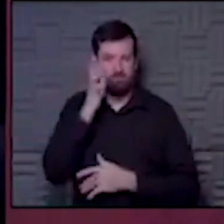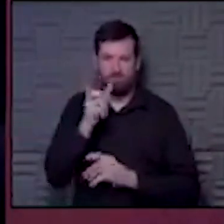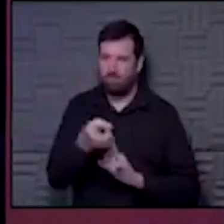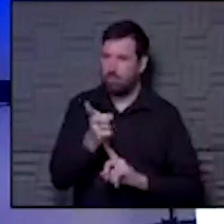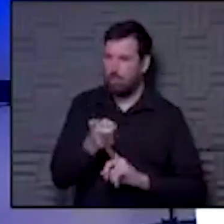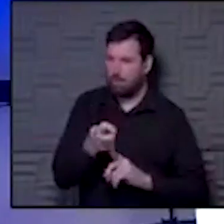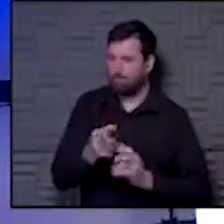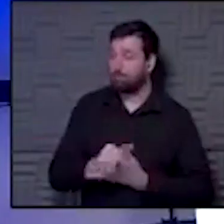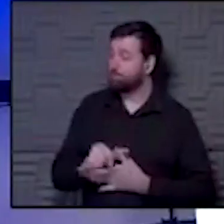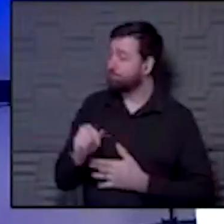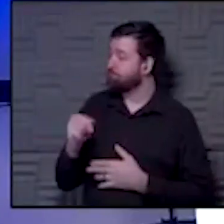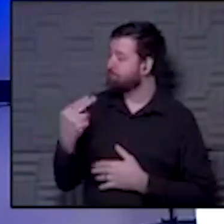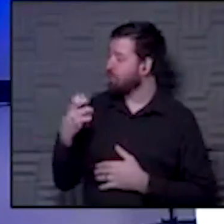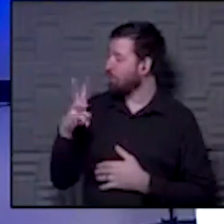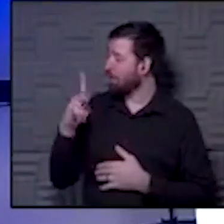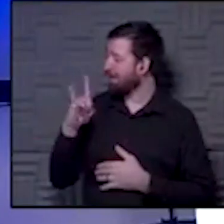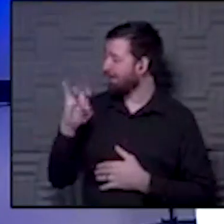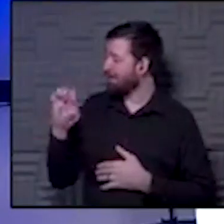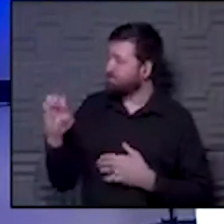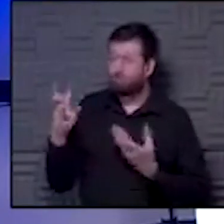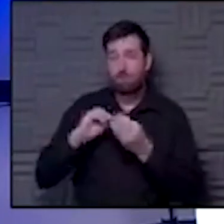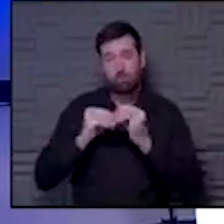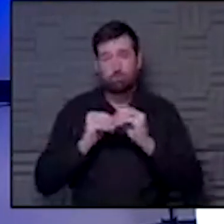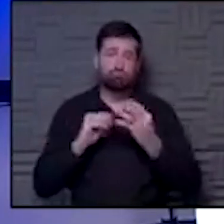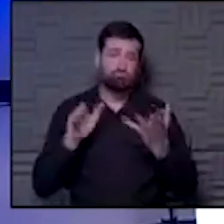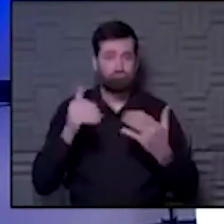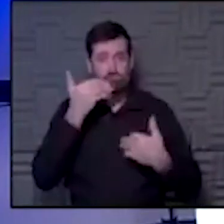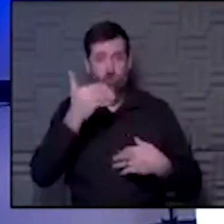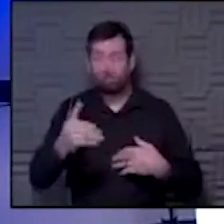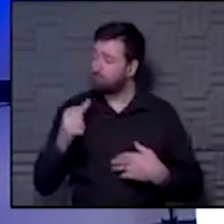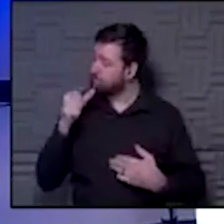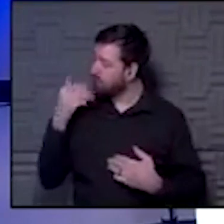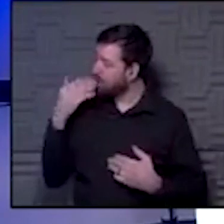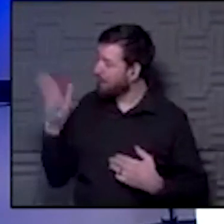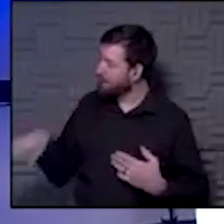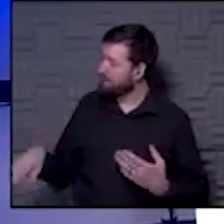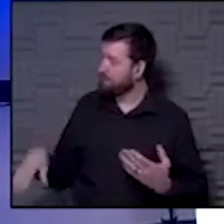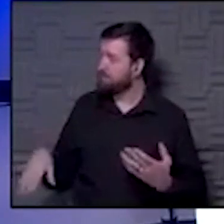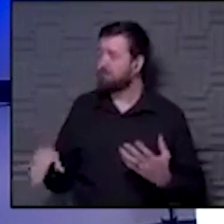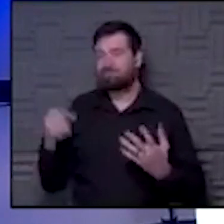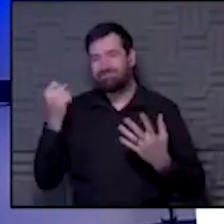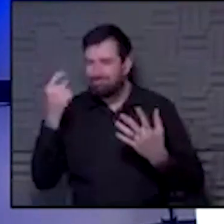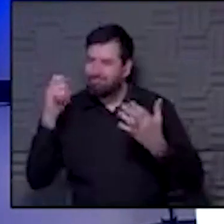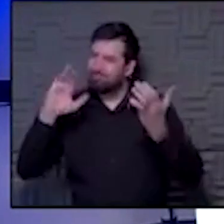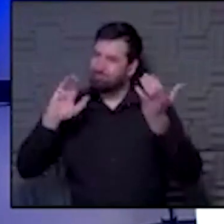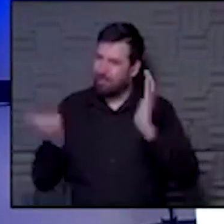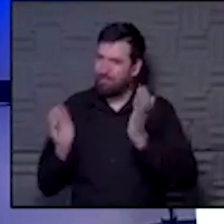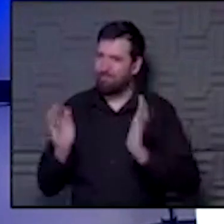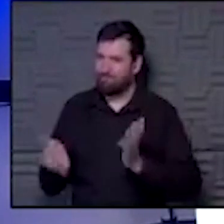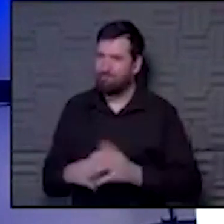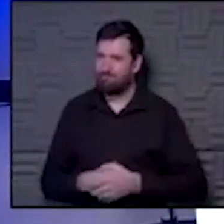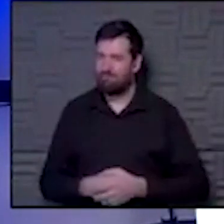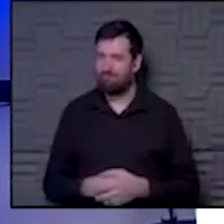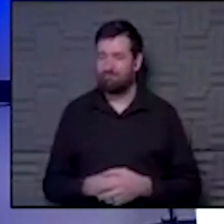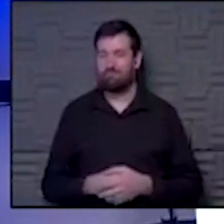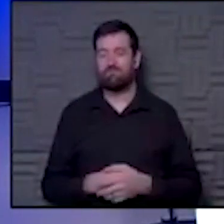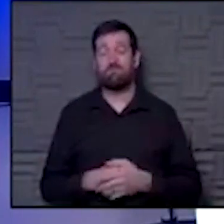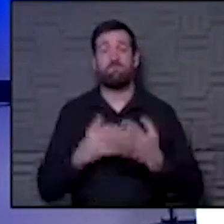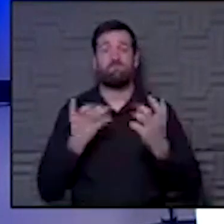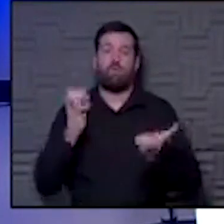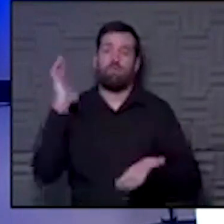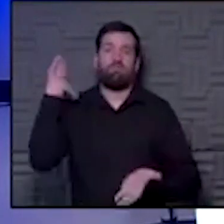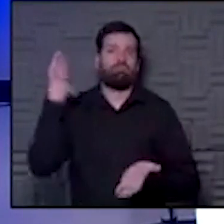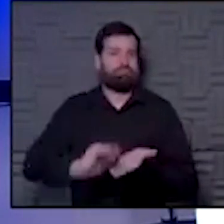first, Hawkeye? Numbers. What do you think? Numbers are pretty good. Yeah, not bad. You know, I think they are. Although it's all relative. It is all relative. We want as few